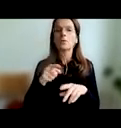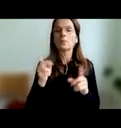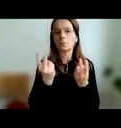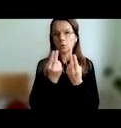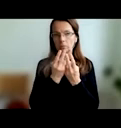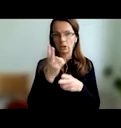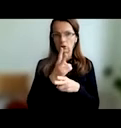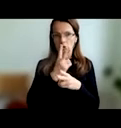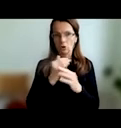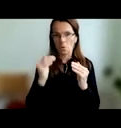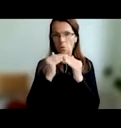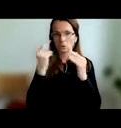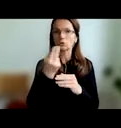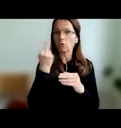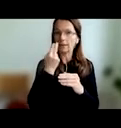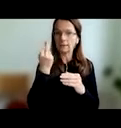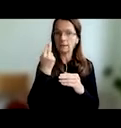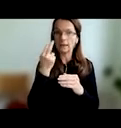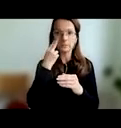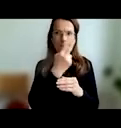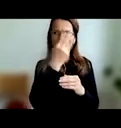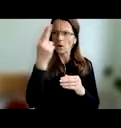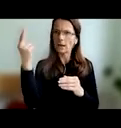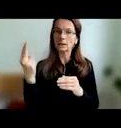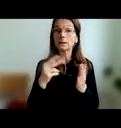We had a look at best practices